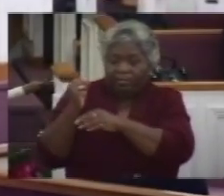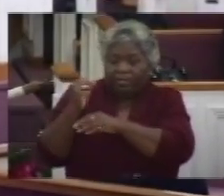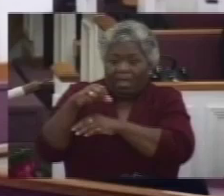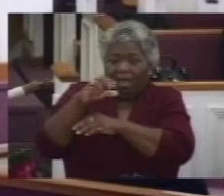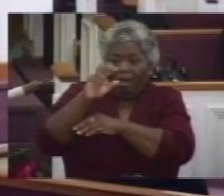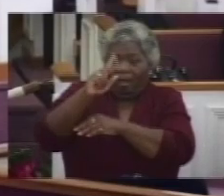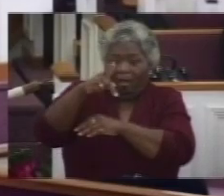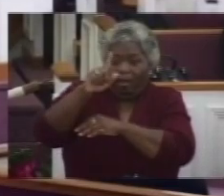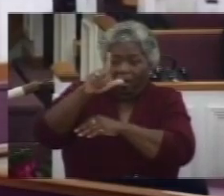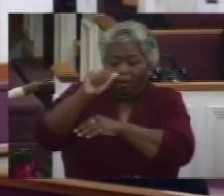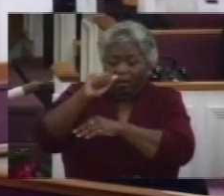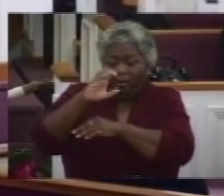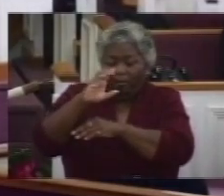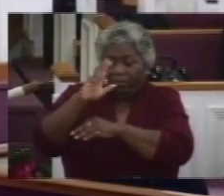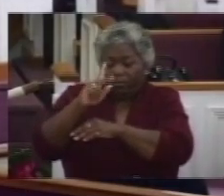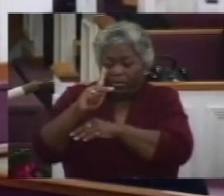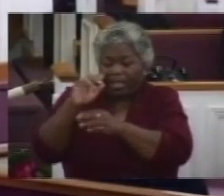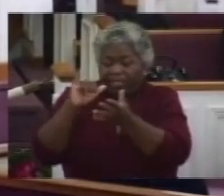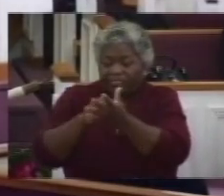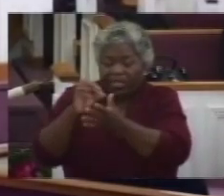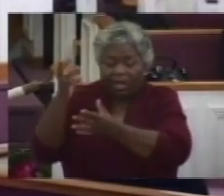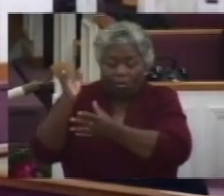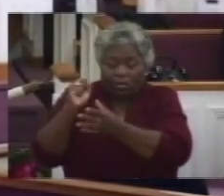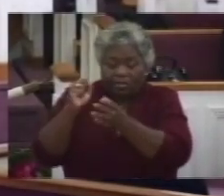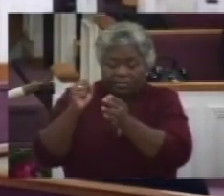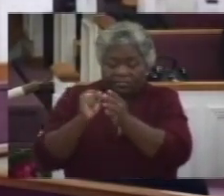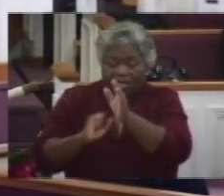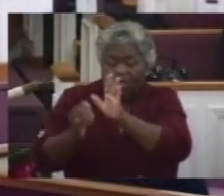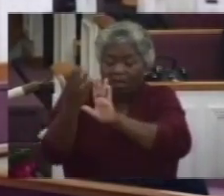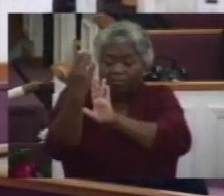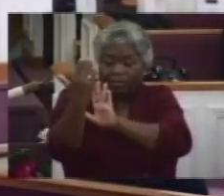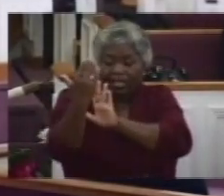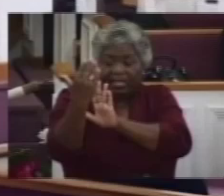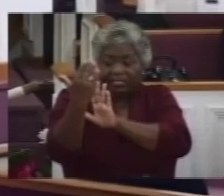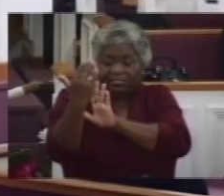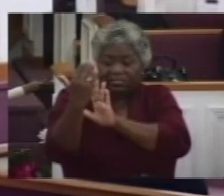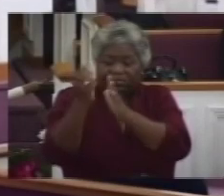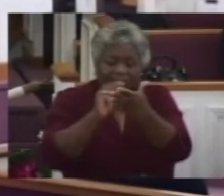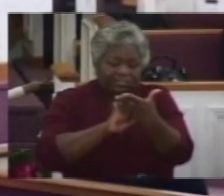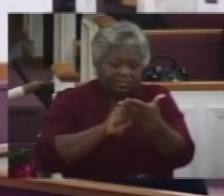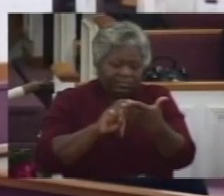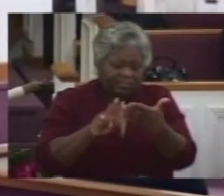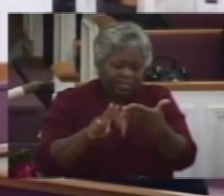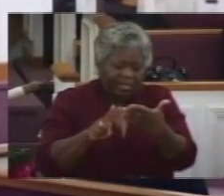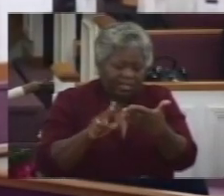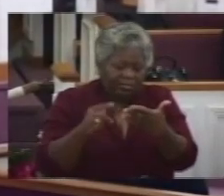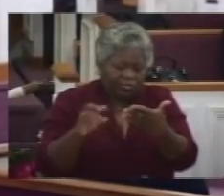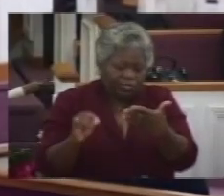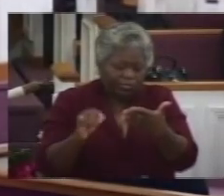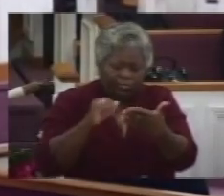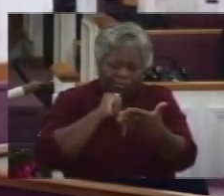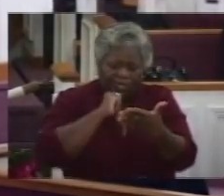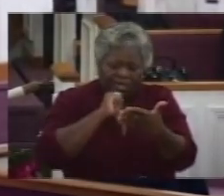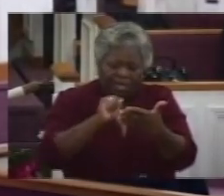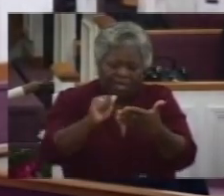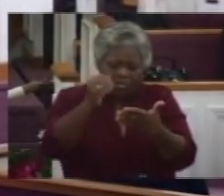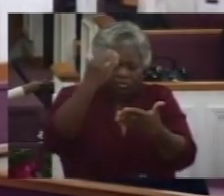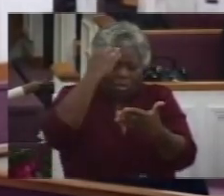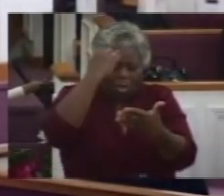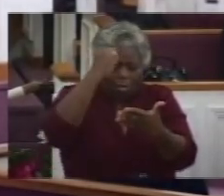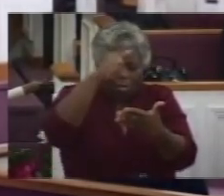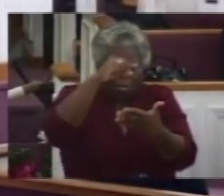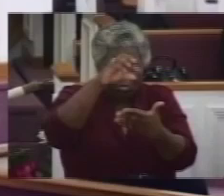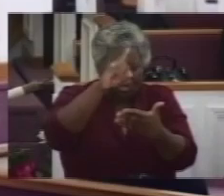plaque that had been placed there, and the plaque said, "To the unknown